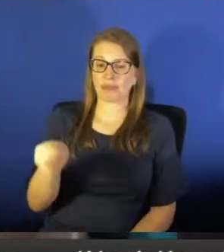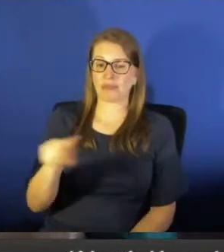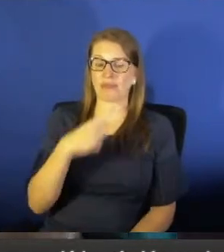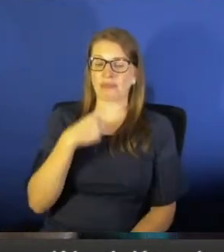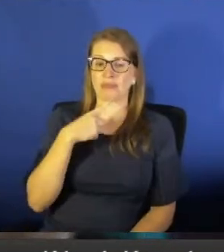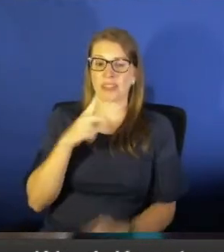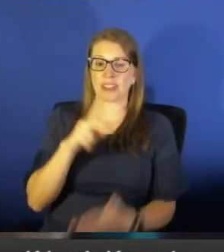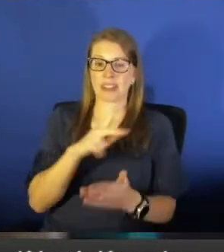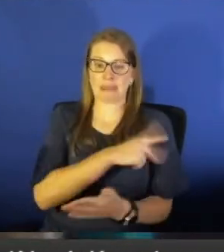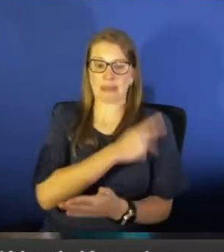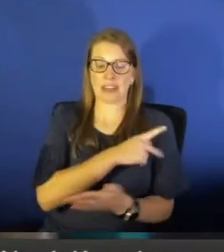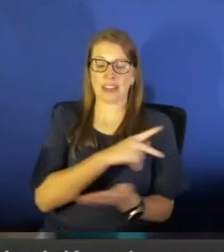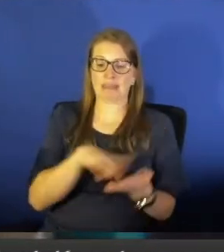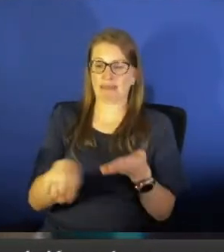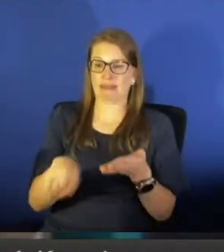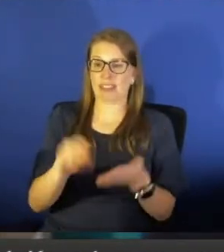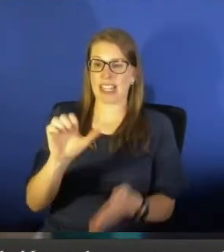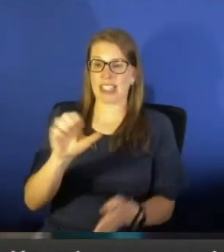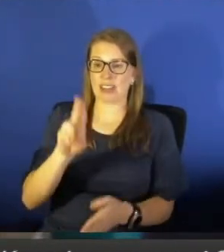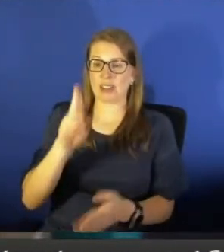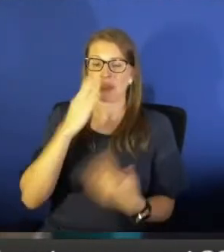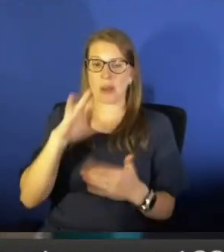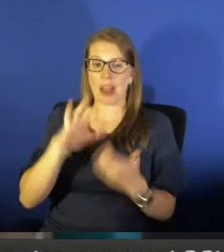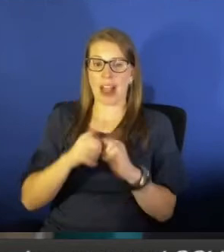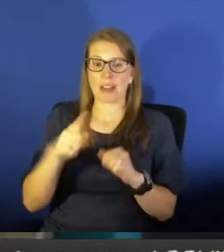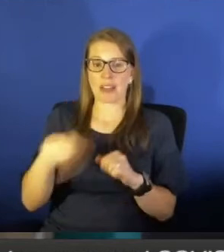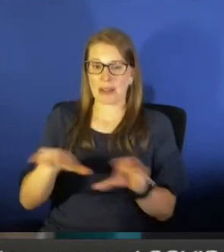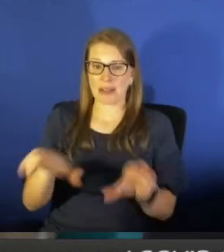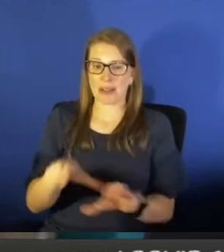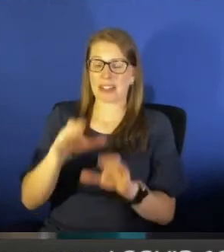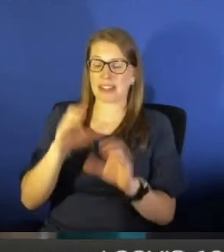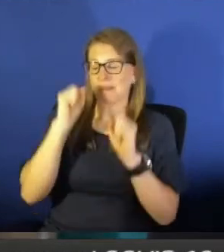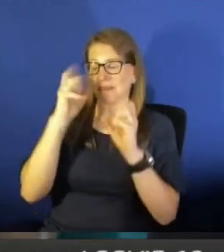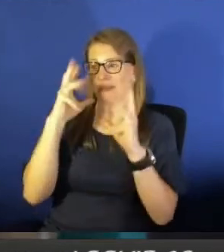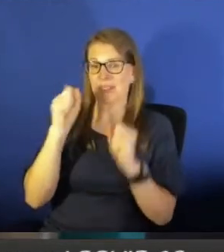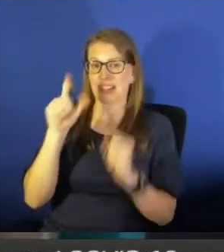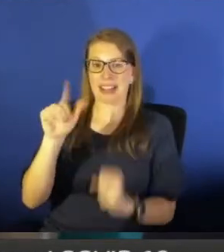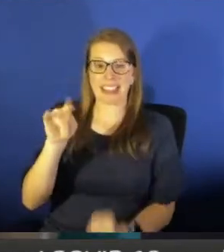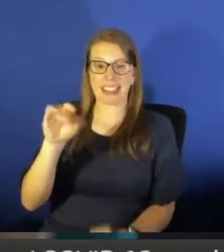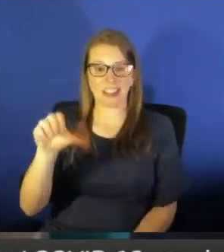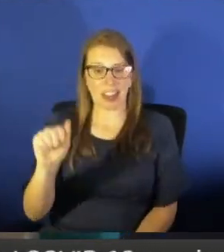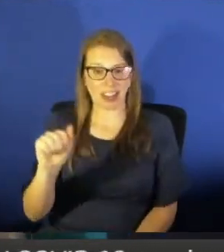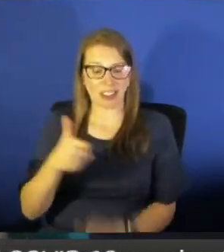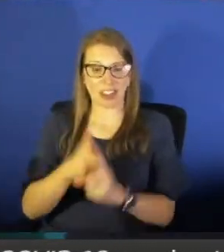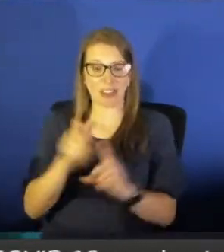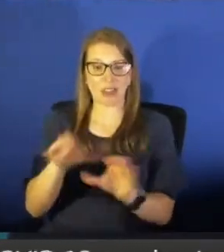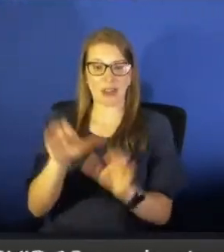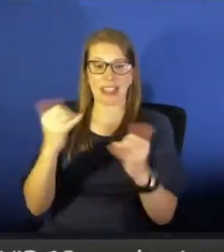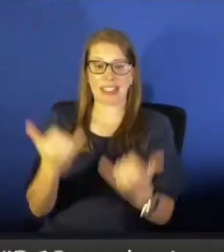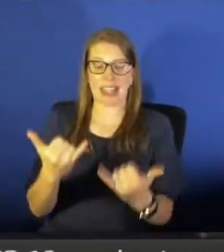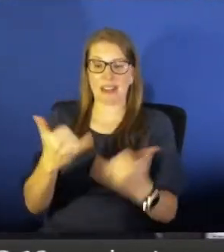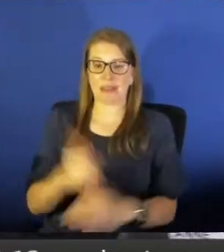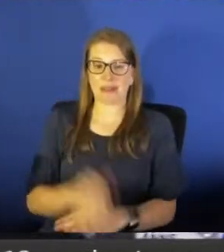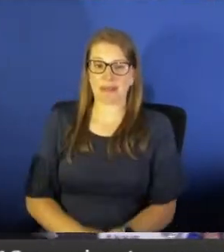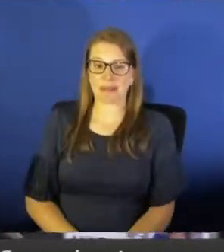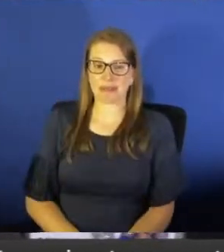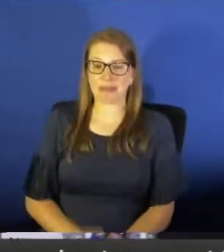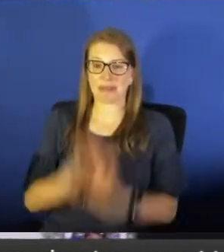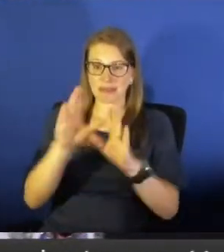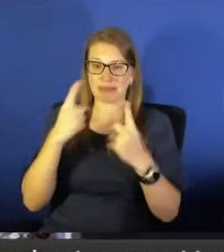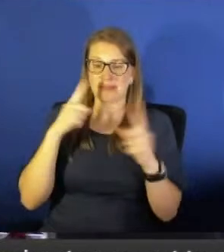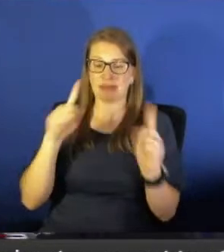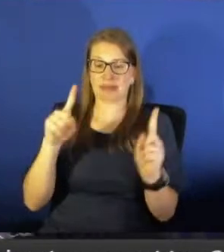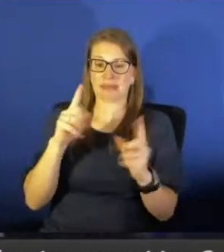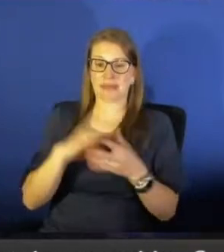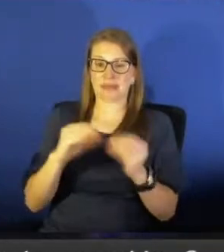don't always get to see how they're doing. So it's just really amazing to see how Leticia is doing now. What a great success story. Yeah. Christina, what's on your mind?